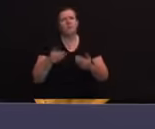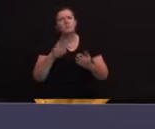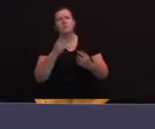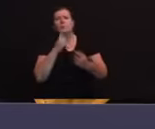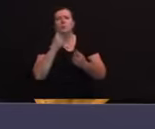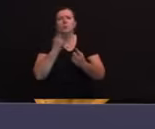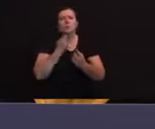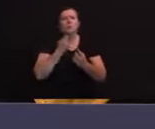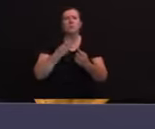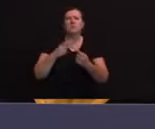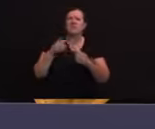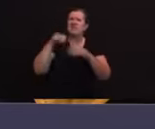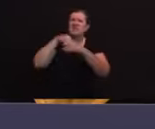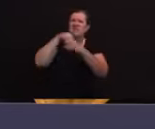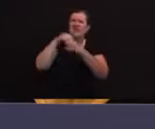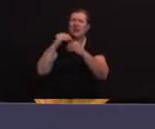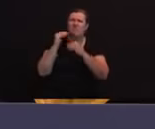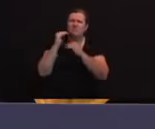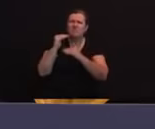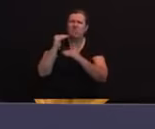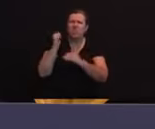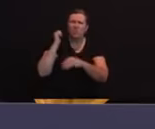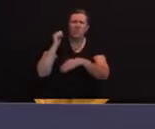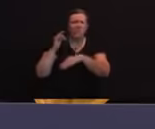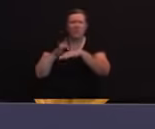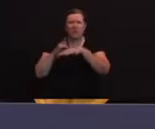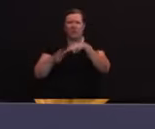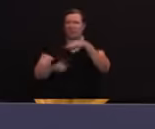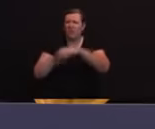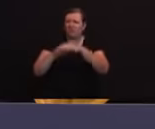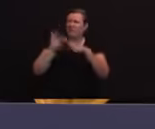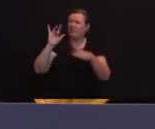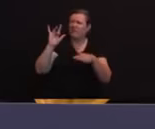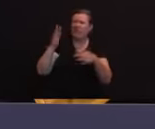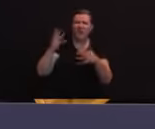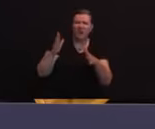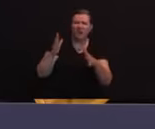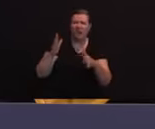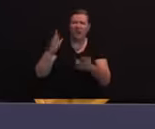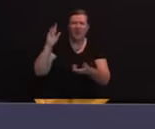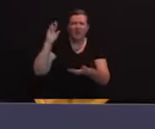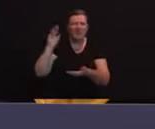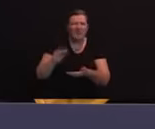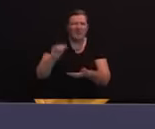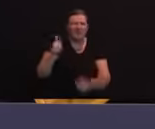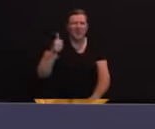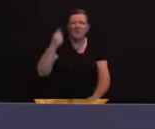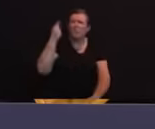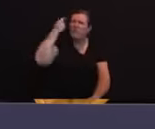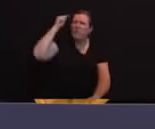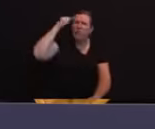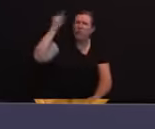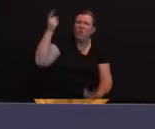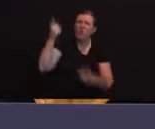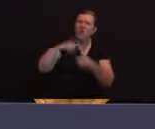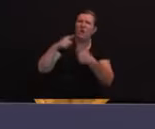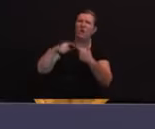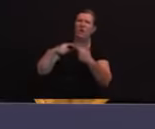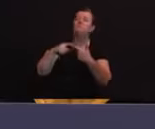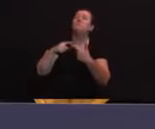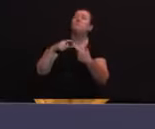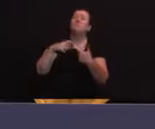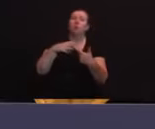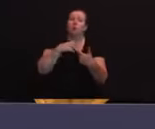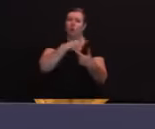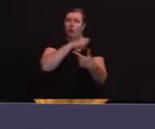enforce. Can you just explain your decision to do that now? And will law enforcement be advised to do anything to try ensuring people follow the